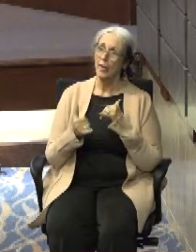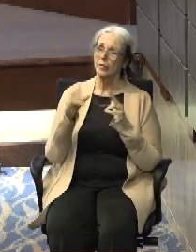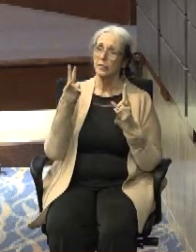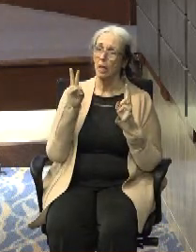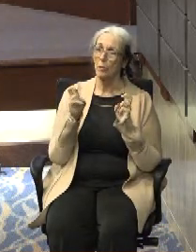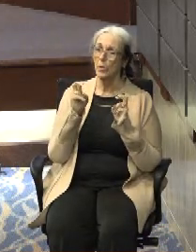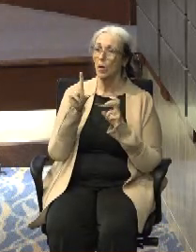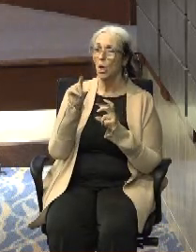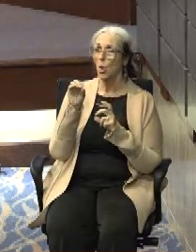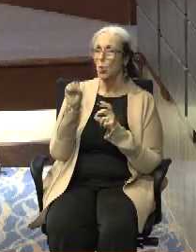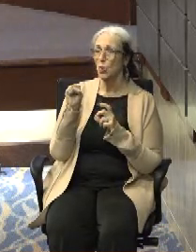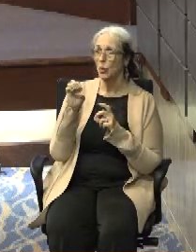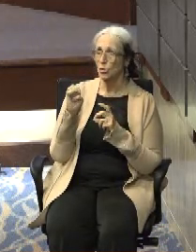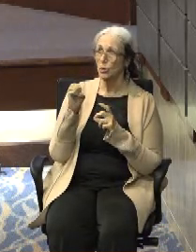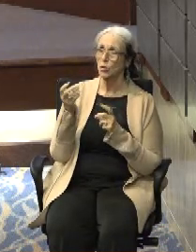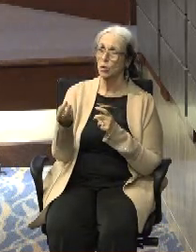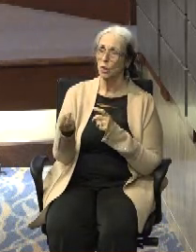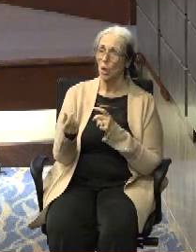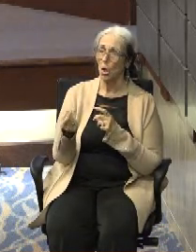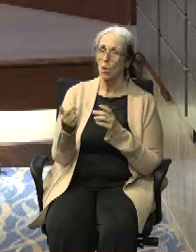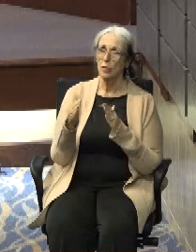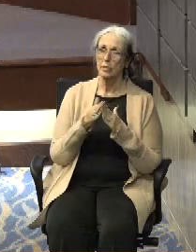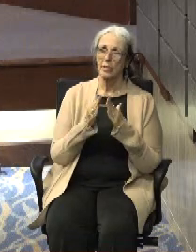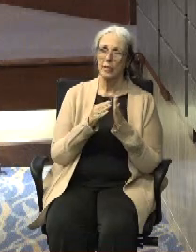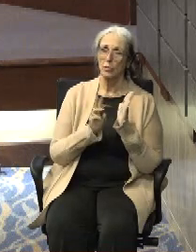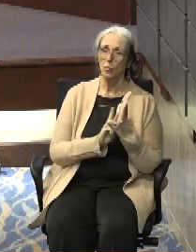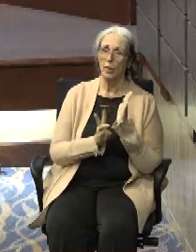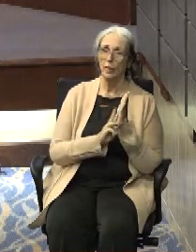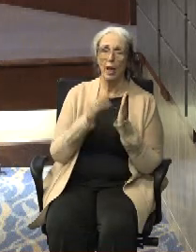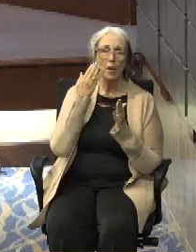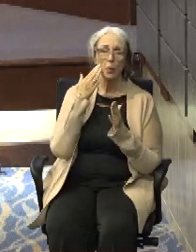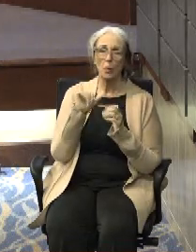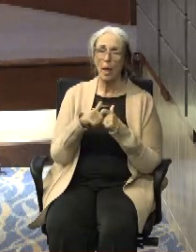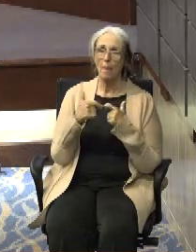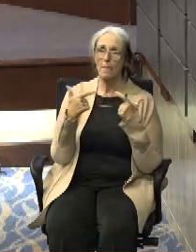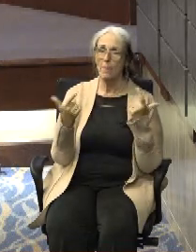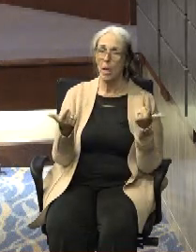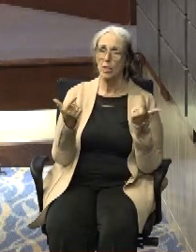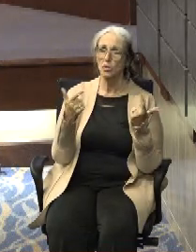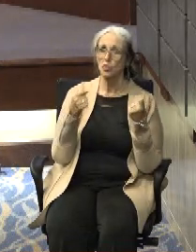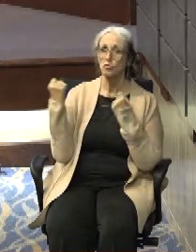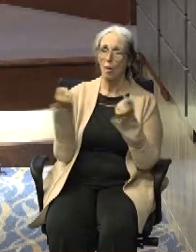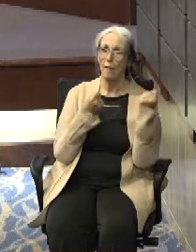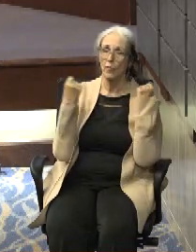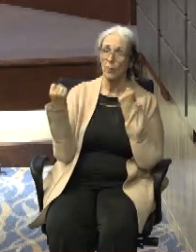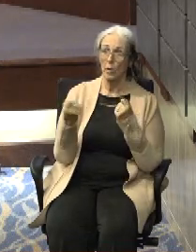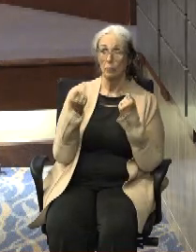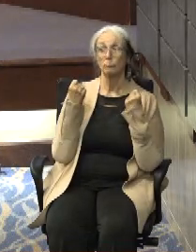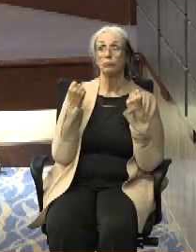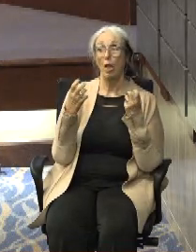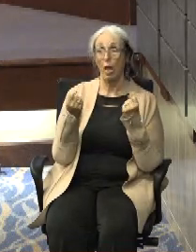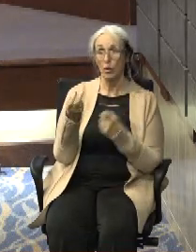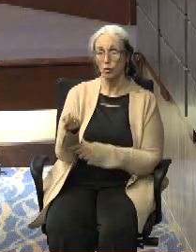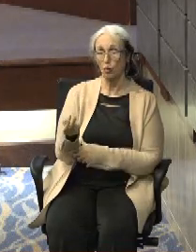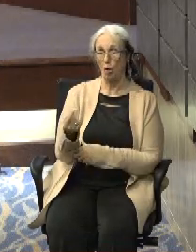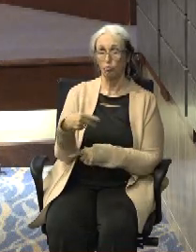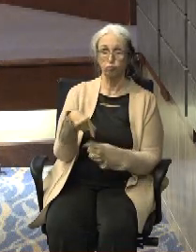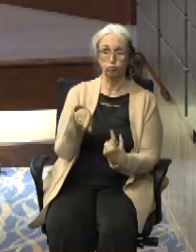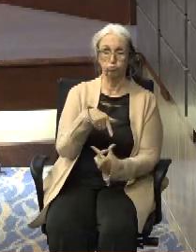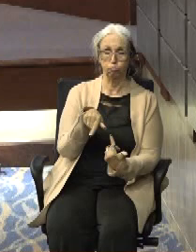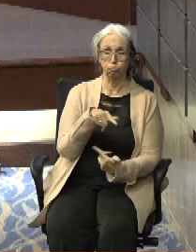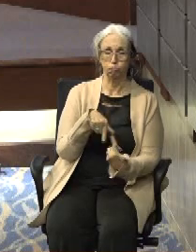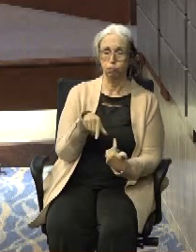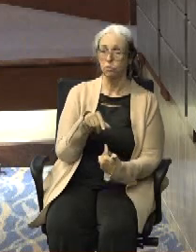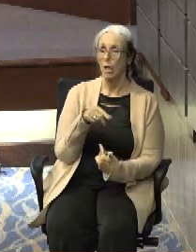is loose dogs in the city of Waco. I don't know how much you guys drive around the city of Waco, but there's quite a few of them. And I would